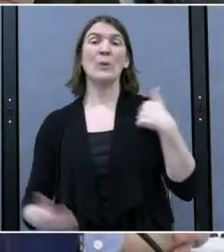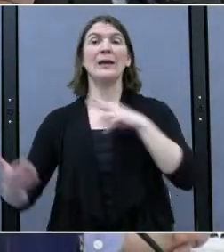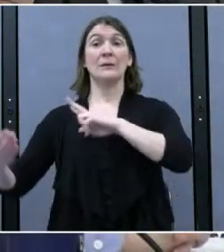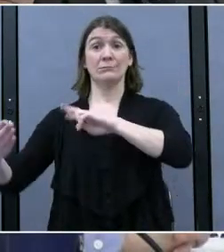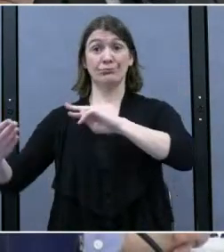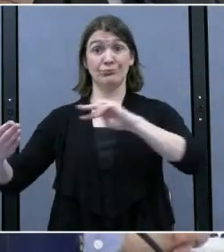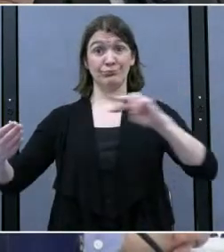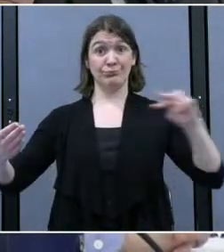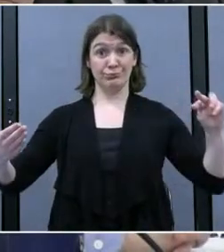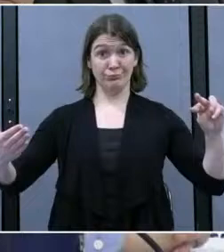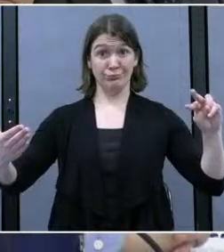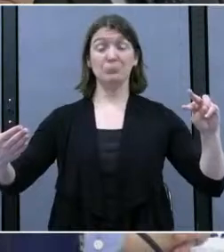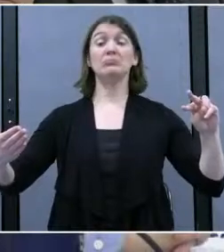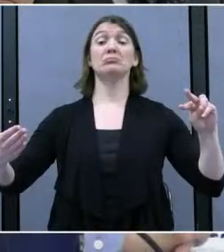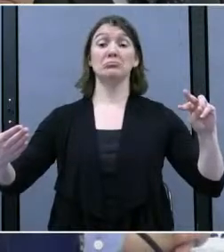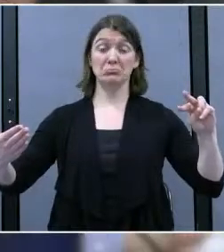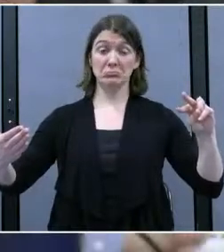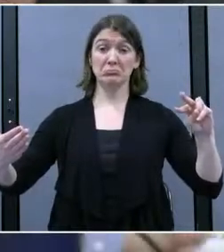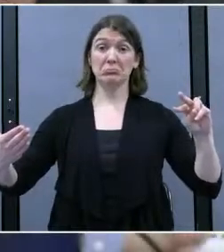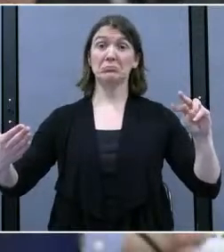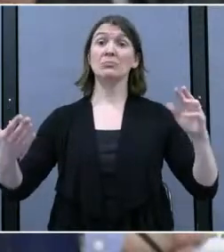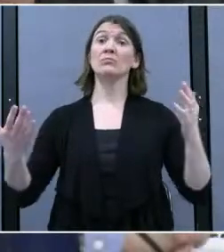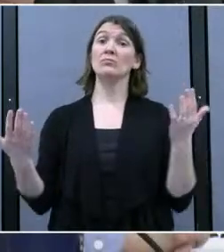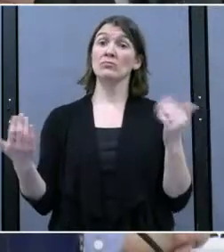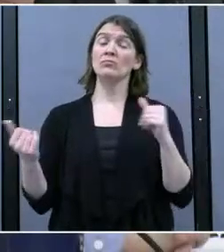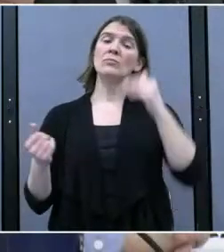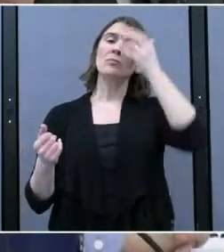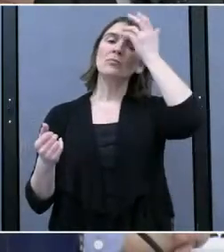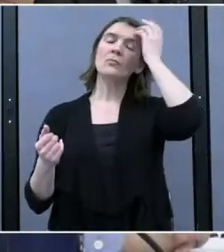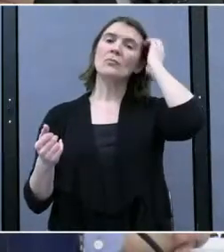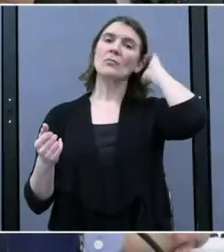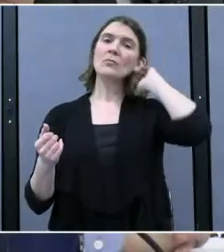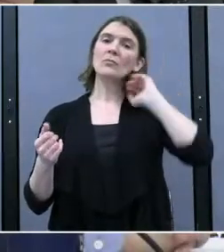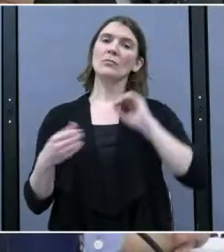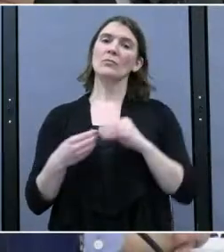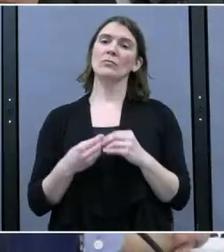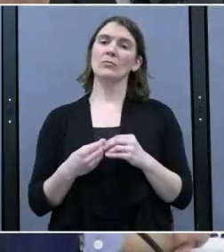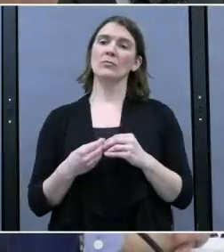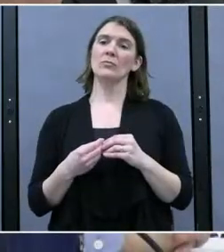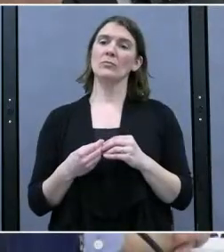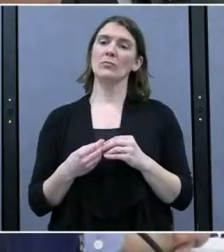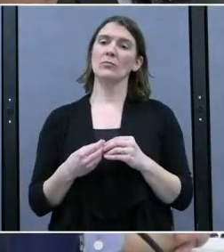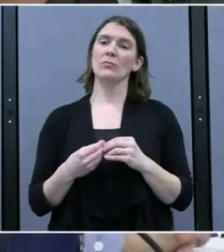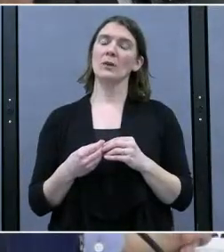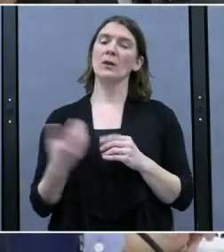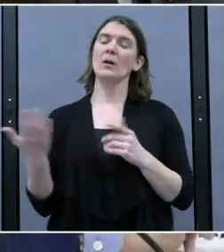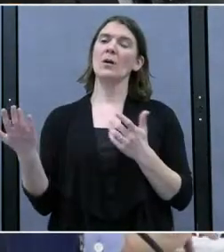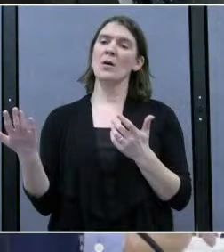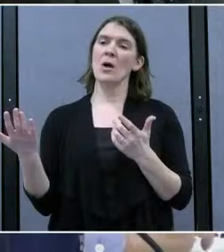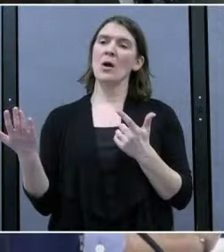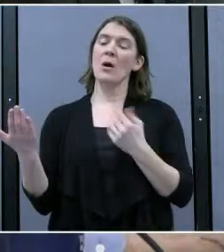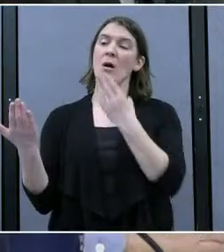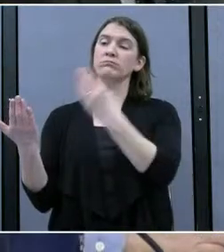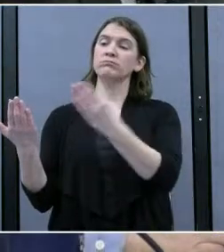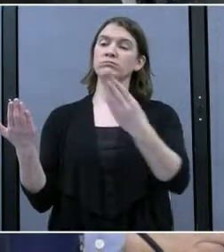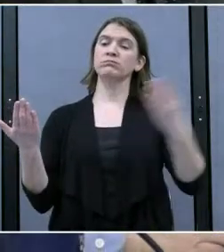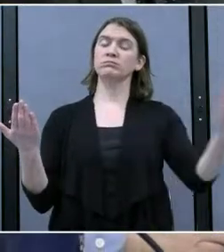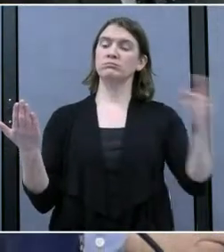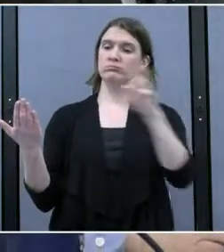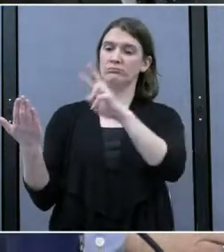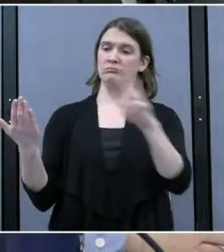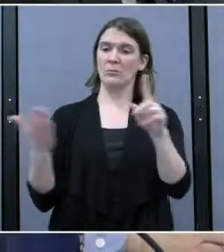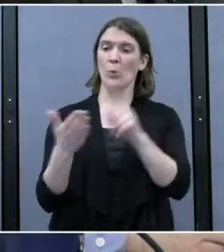reviewed. And what we reviewed was a series of